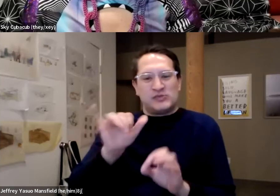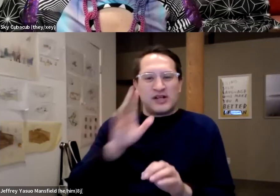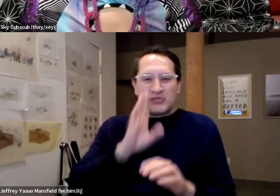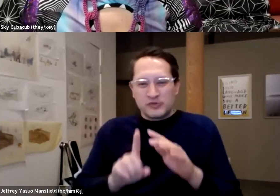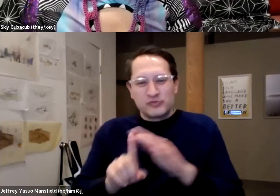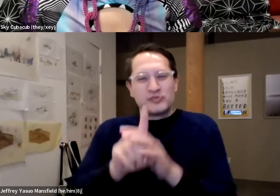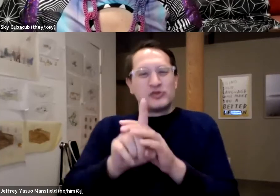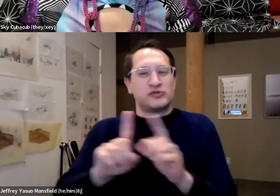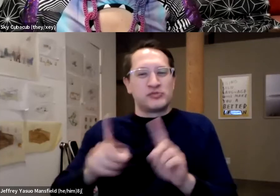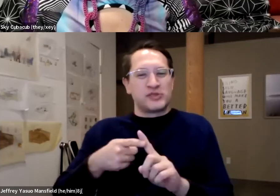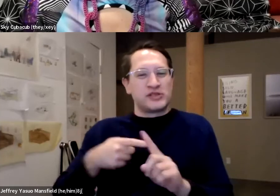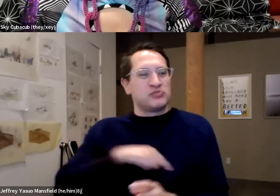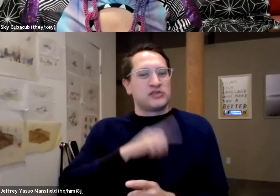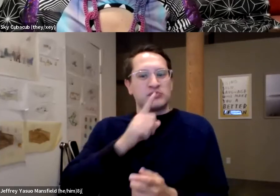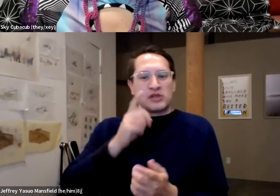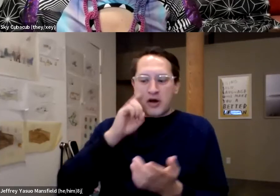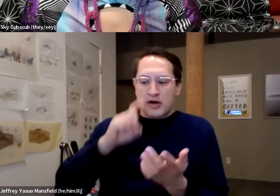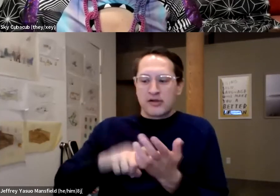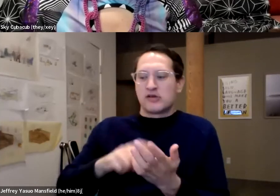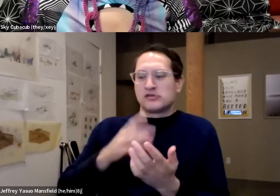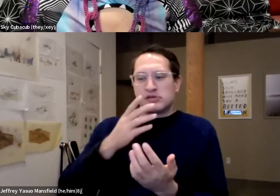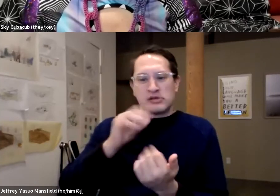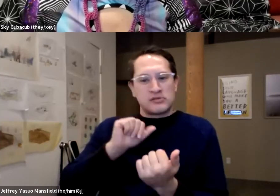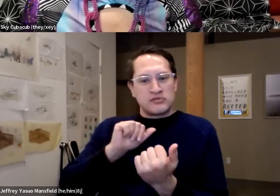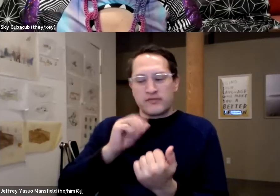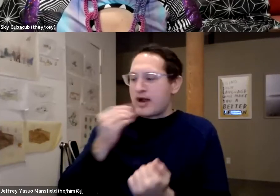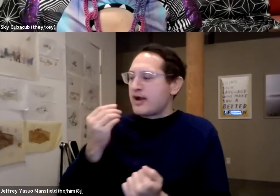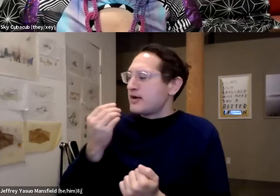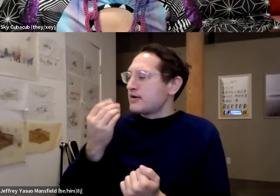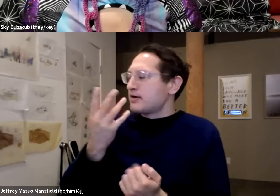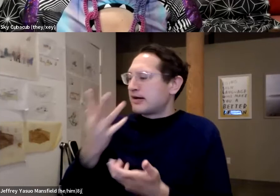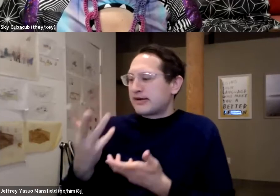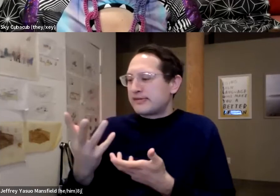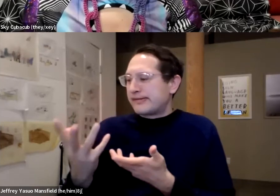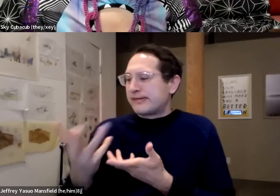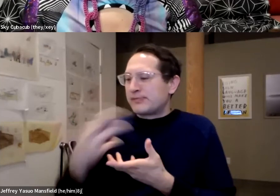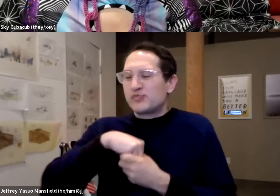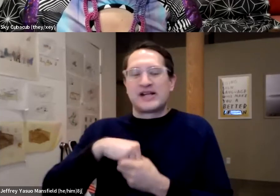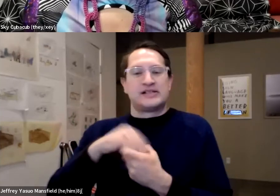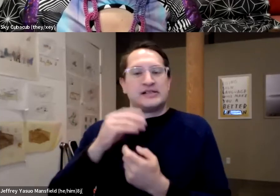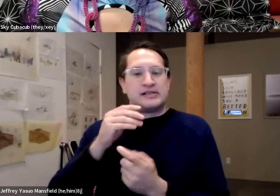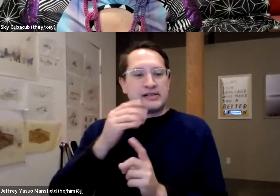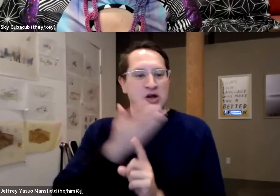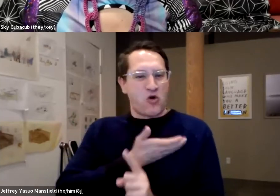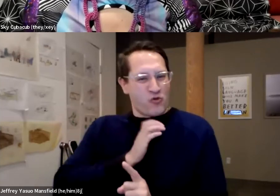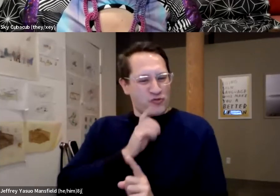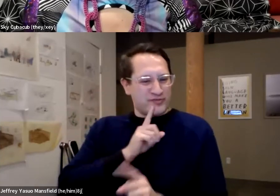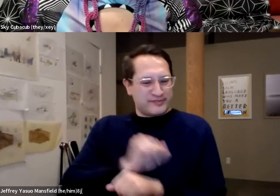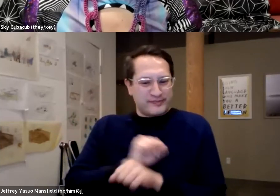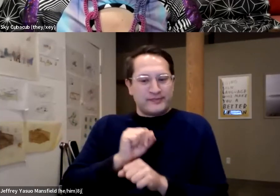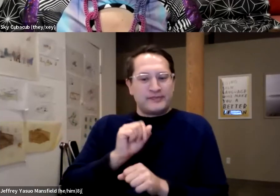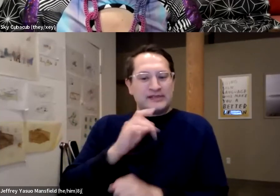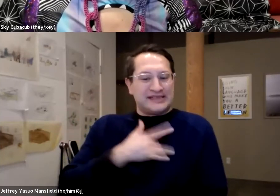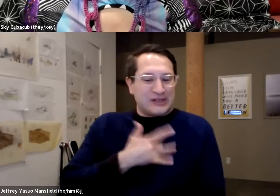new aesthetic language that would emerge when we acknowledge and